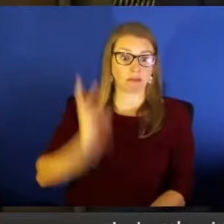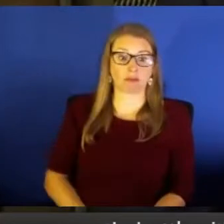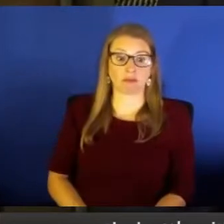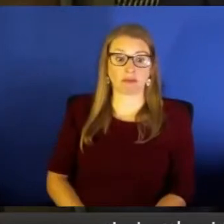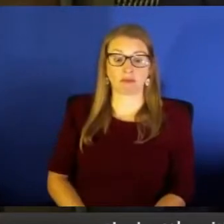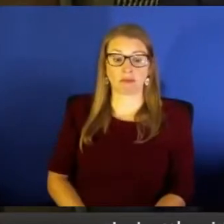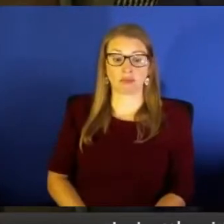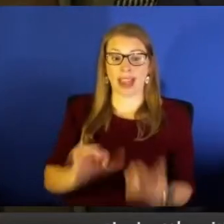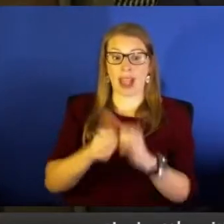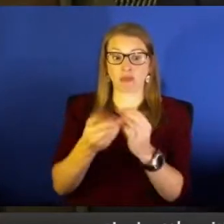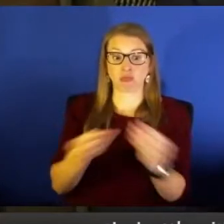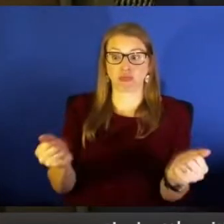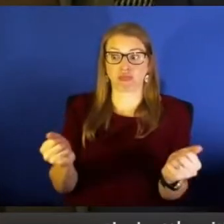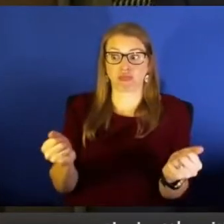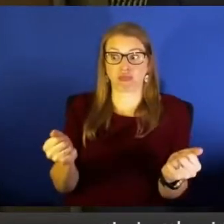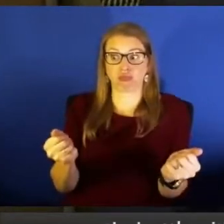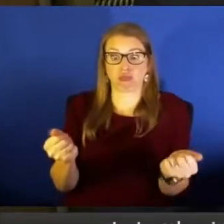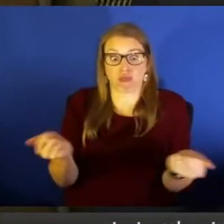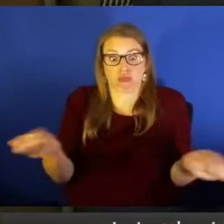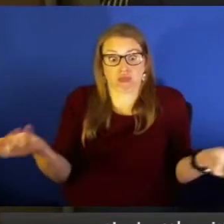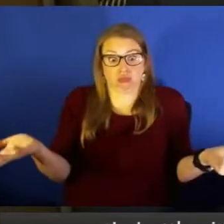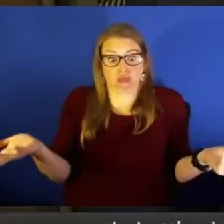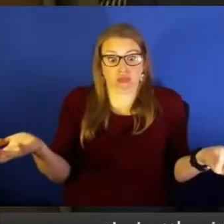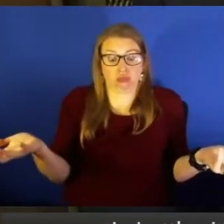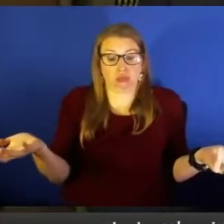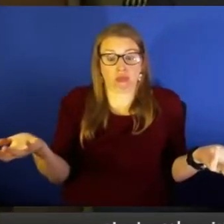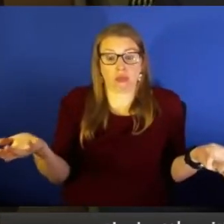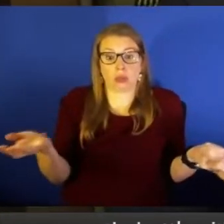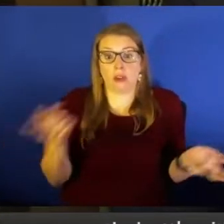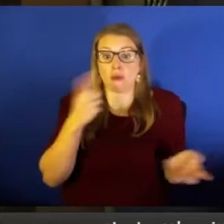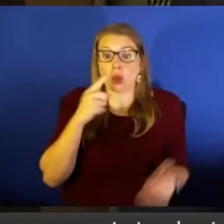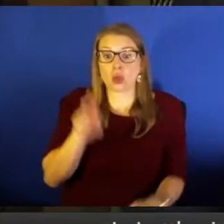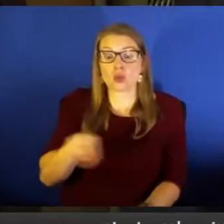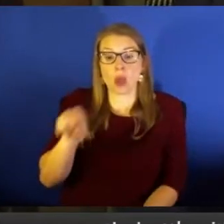of this? So, if for the United States,